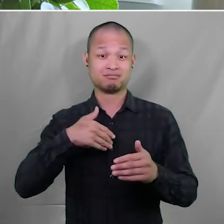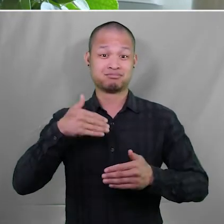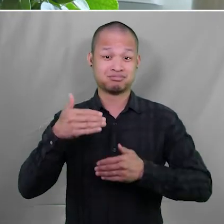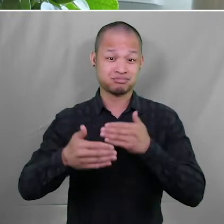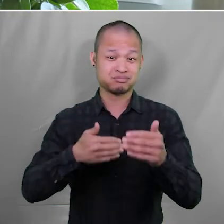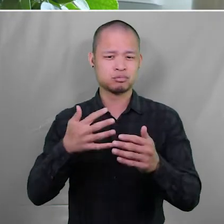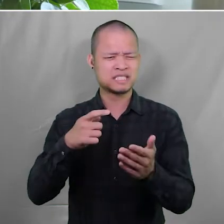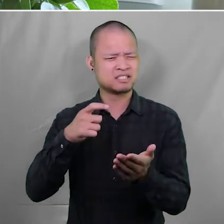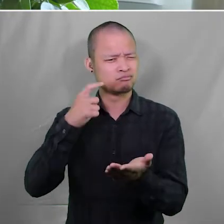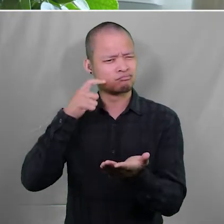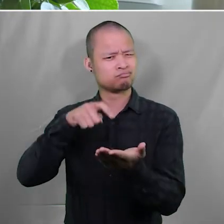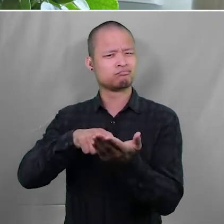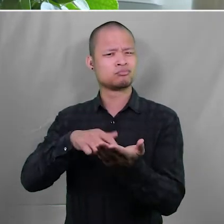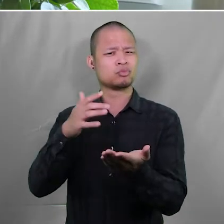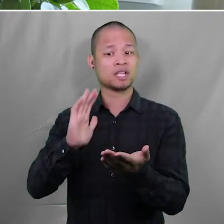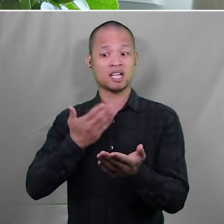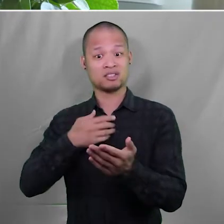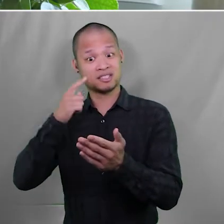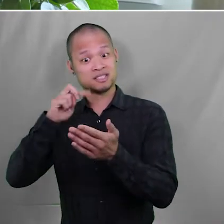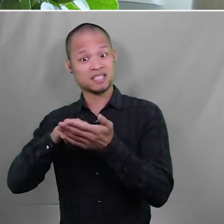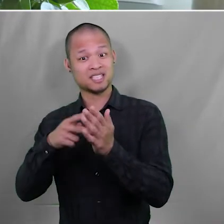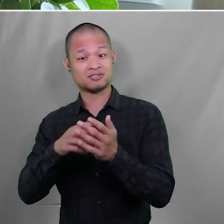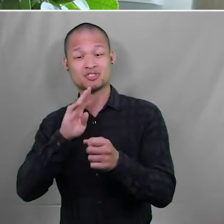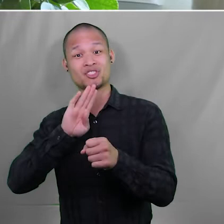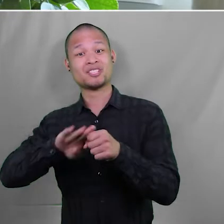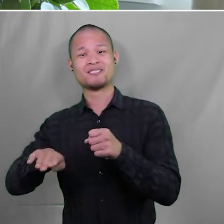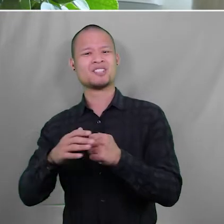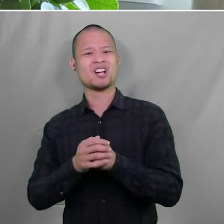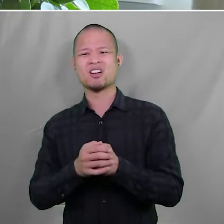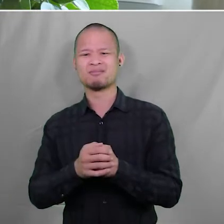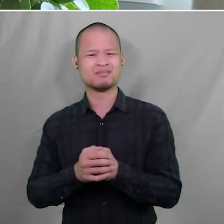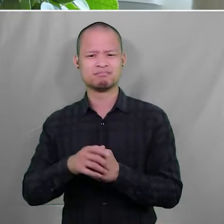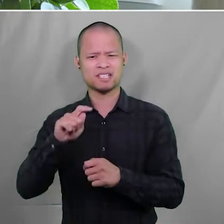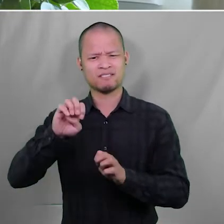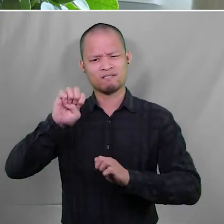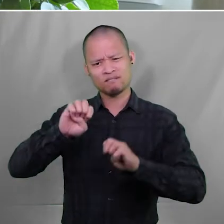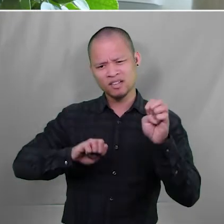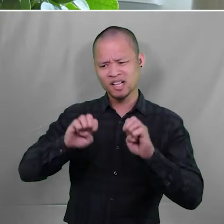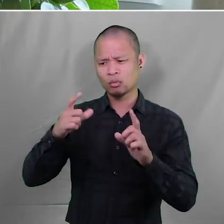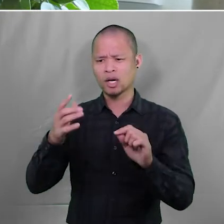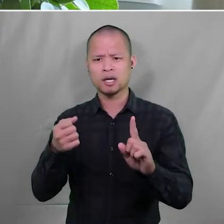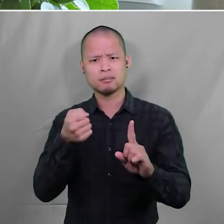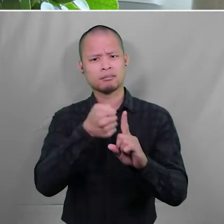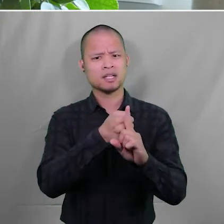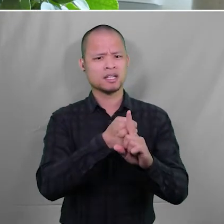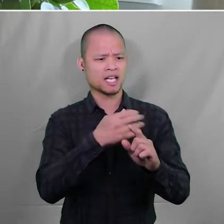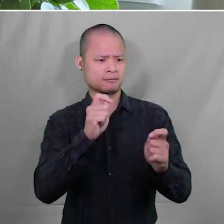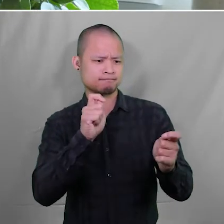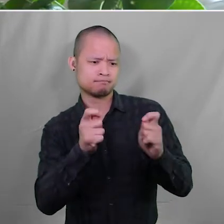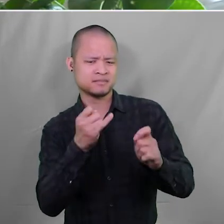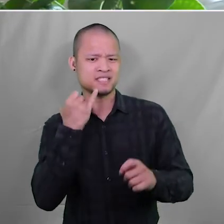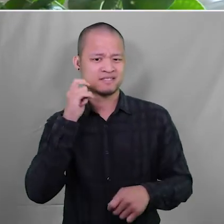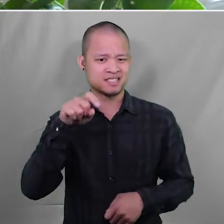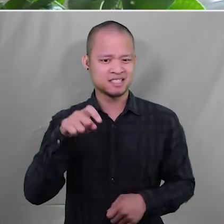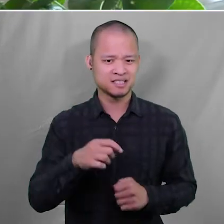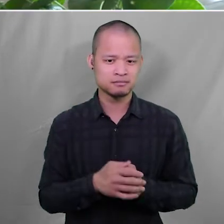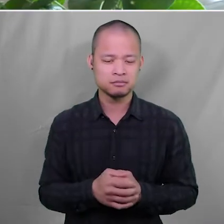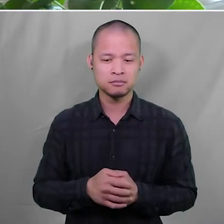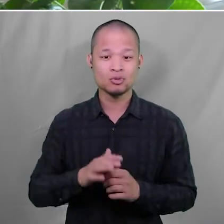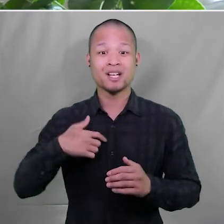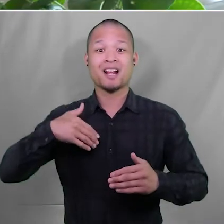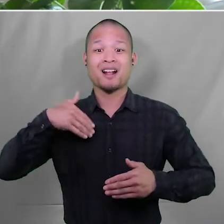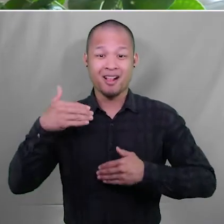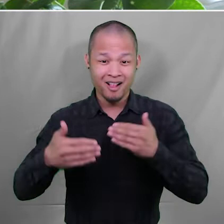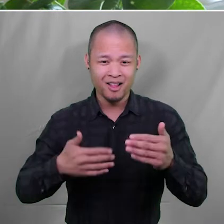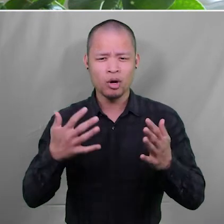need to acknowledge that our intent is not enough, and we need to evaluate the effect and pivot accordingly. Before we trek along,